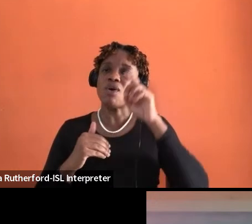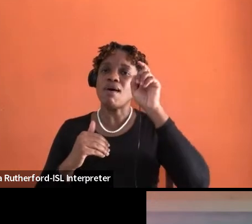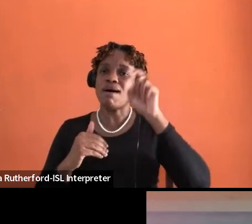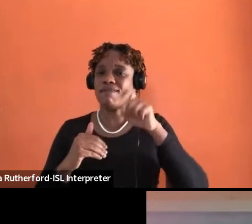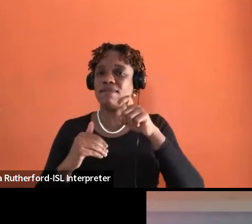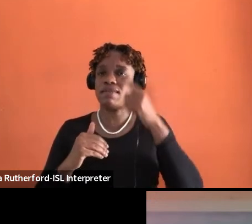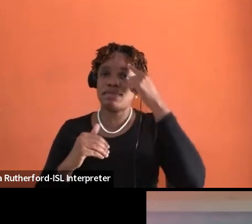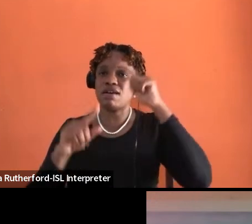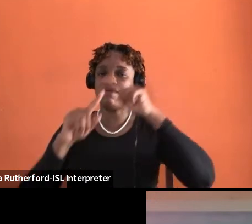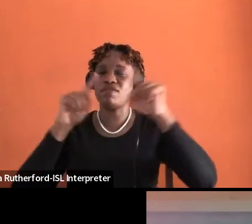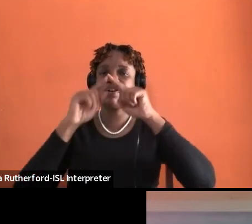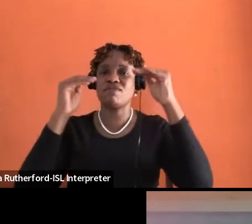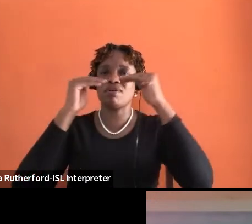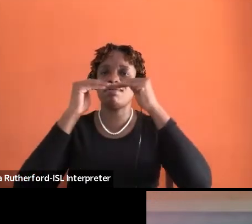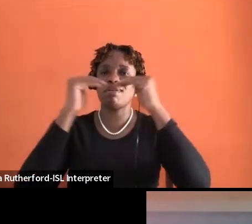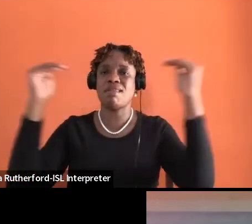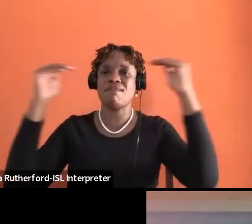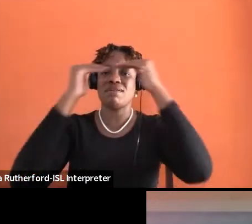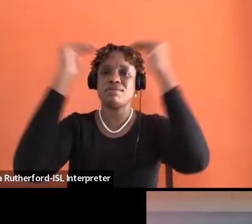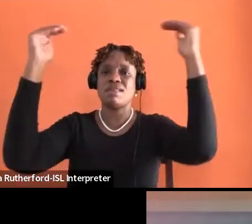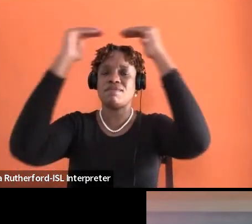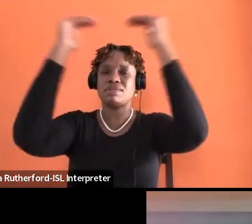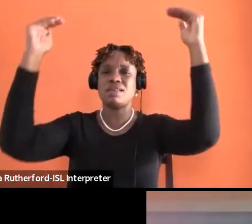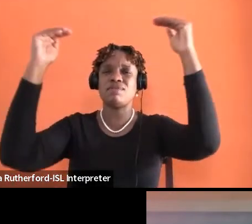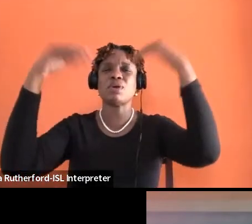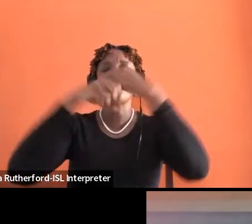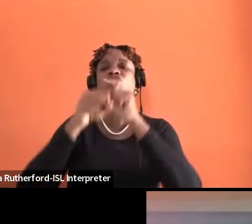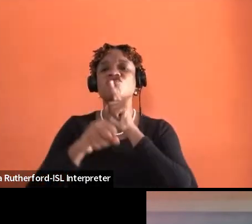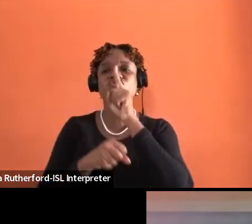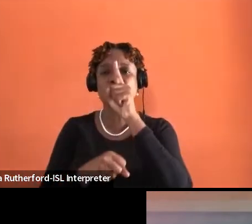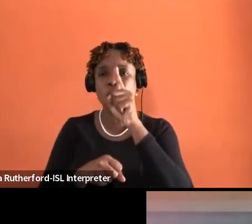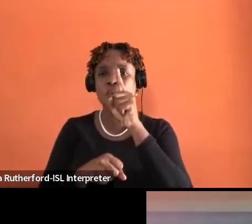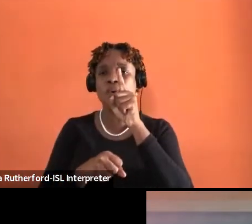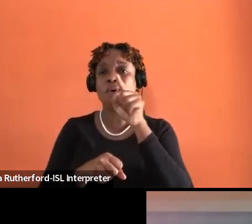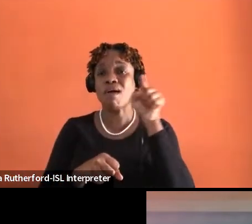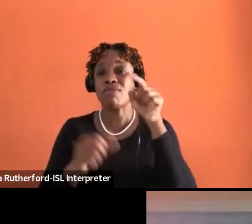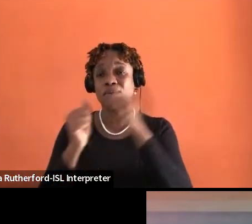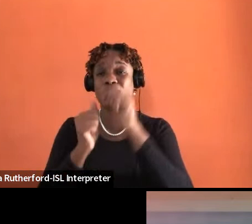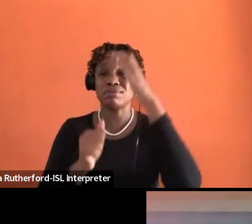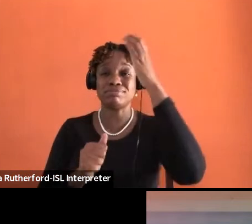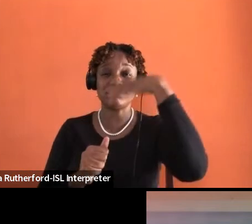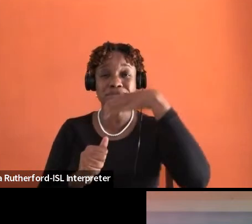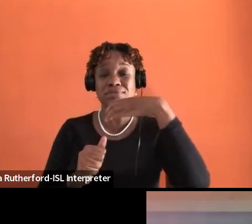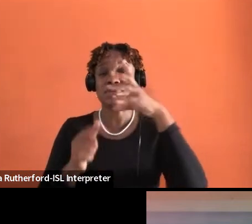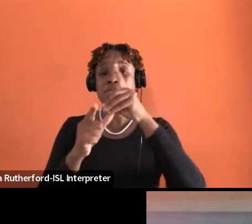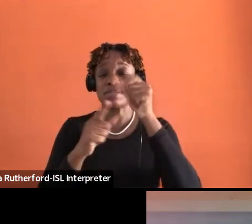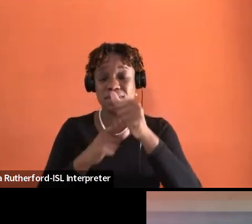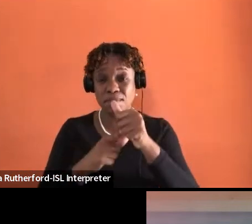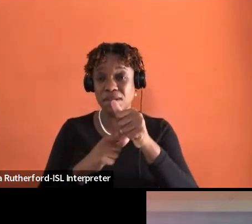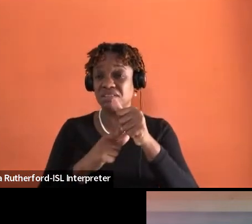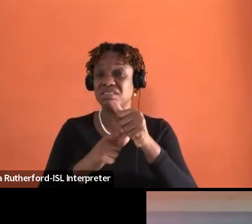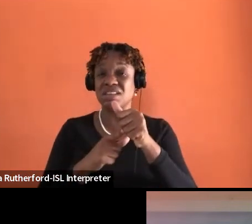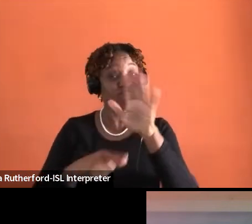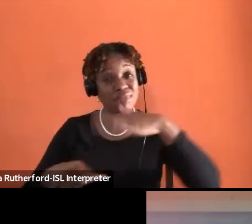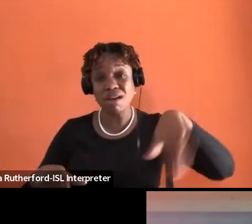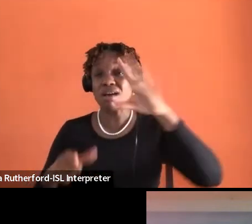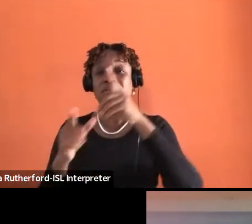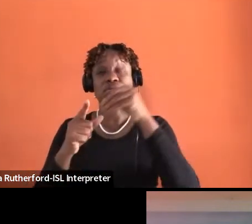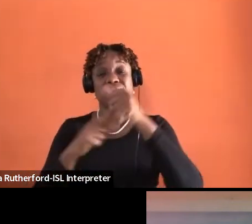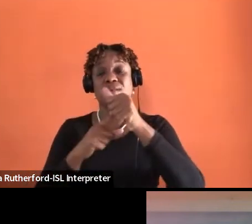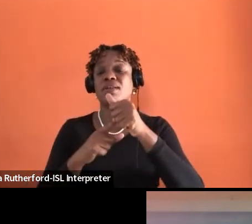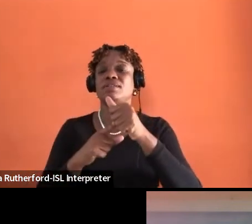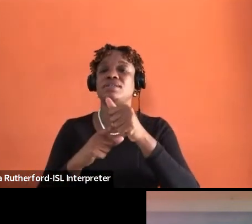ensure that our children with profound disabilities, children with disabilities in general, are able